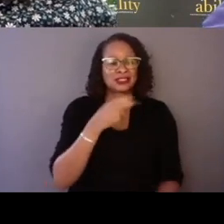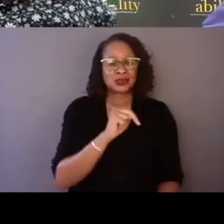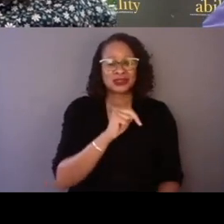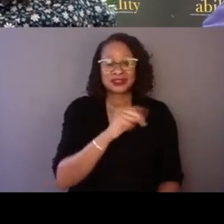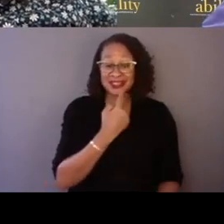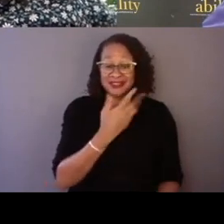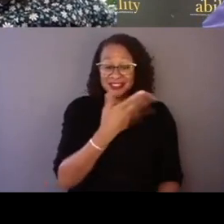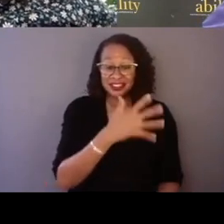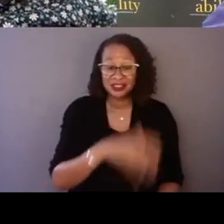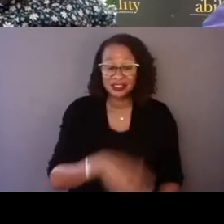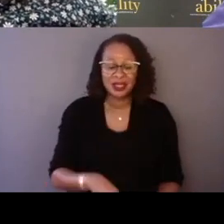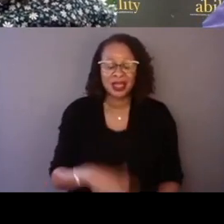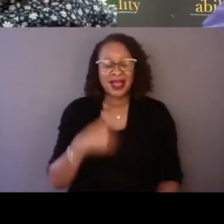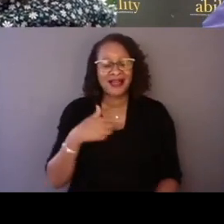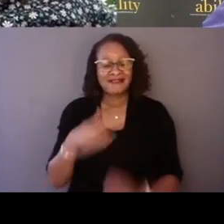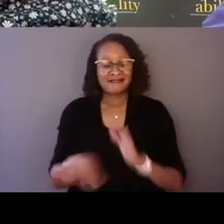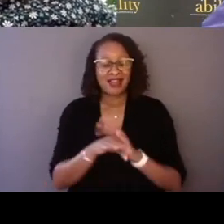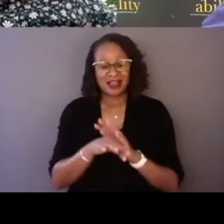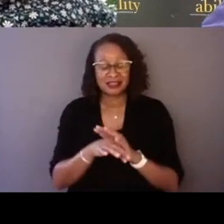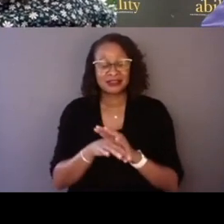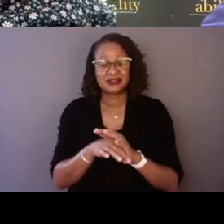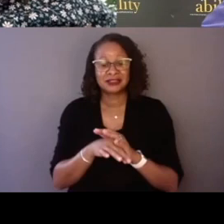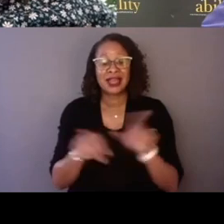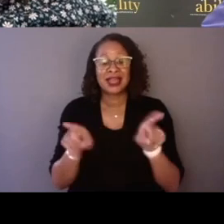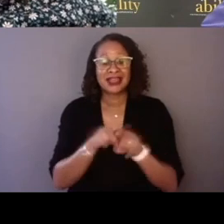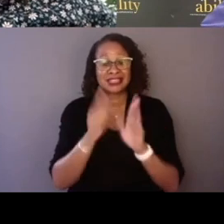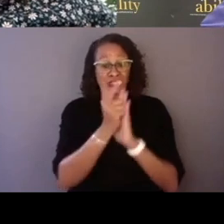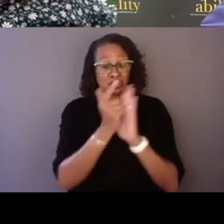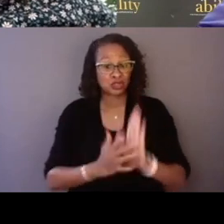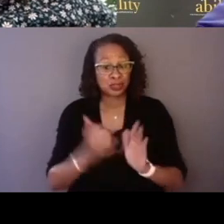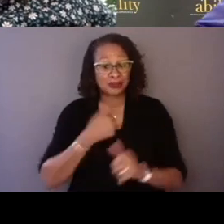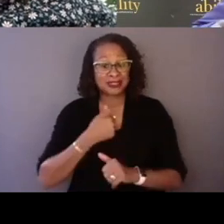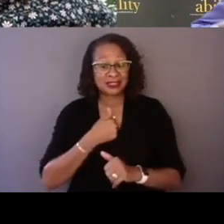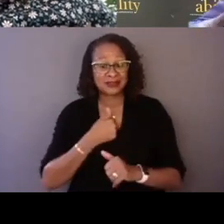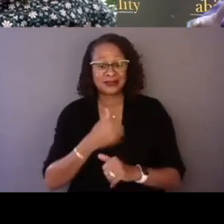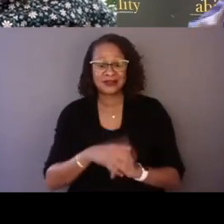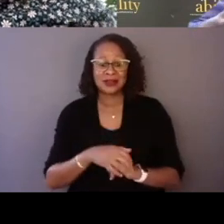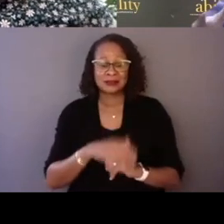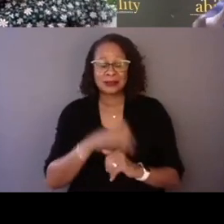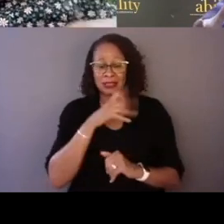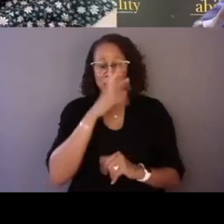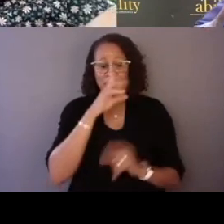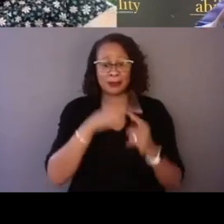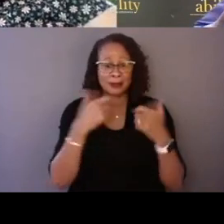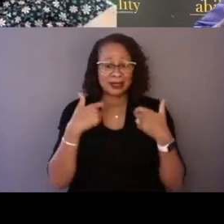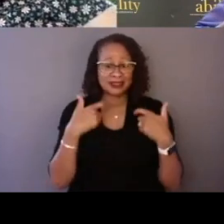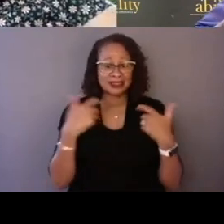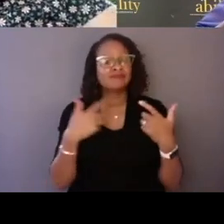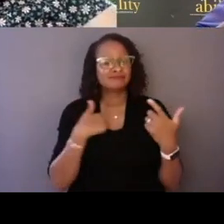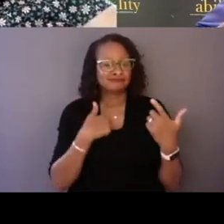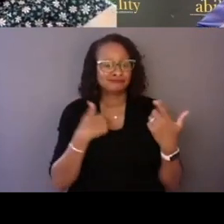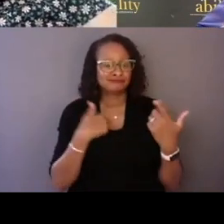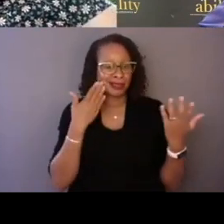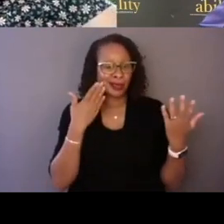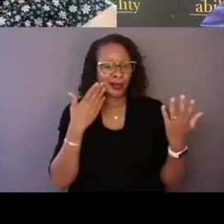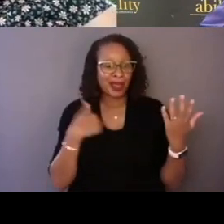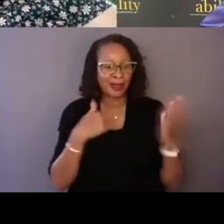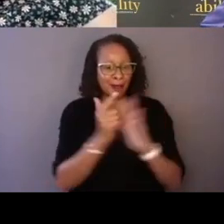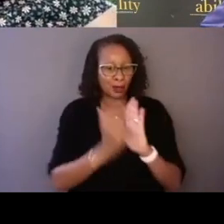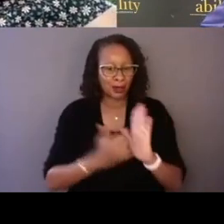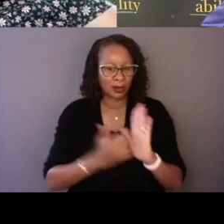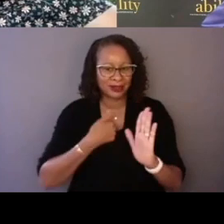say that I have found, at least as an attorney, and I'm not talking much about myself, but for those who don't know, I am an attorney. I've